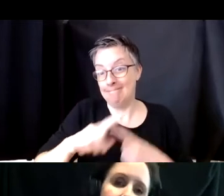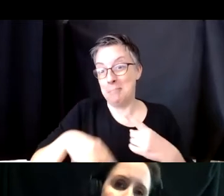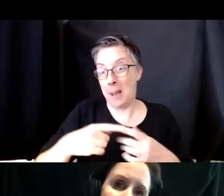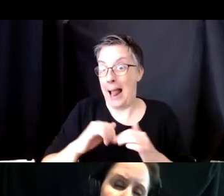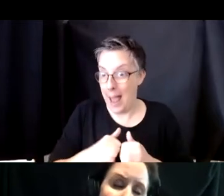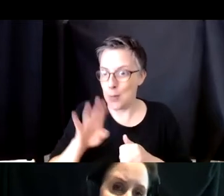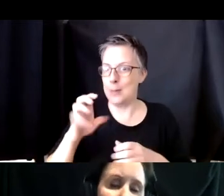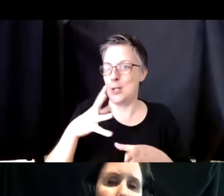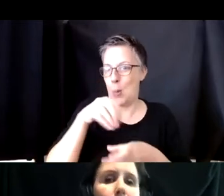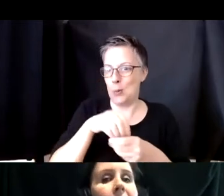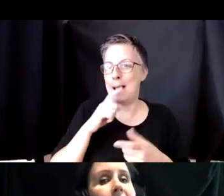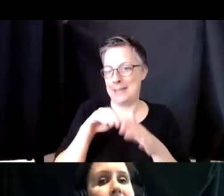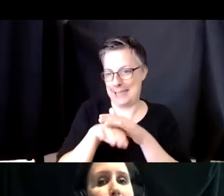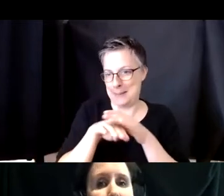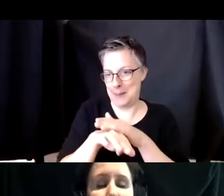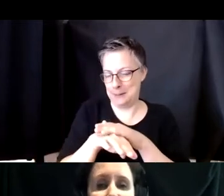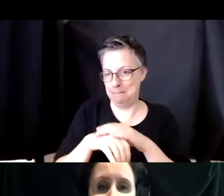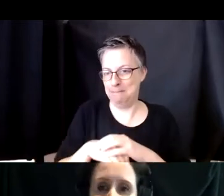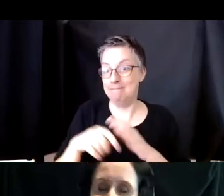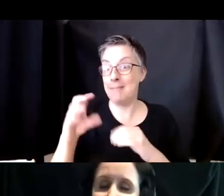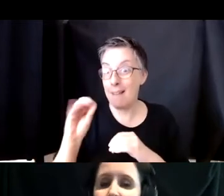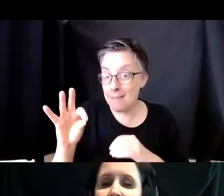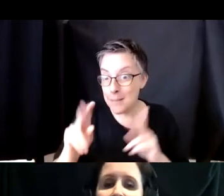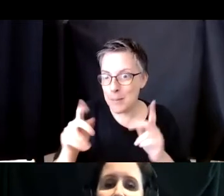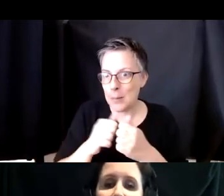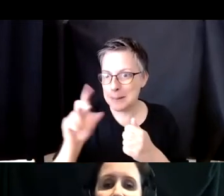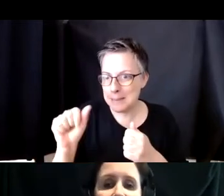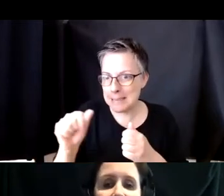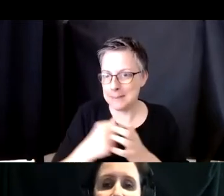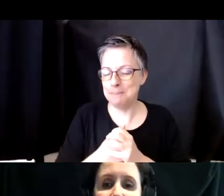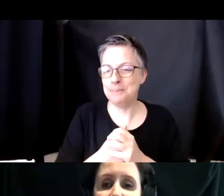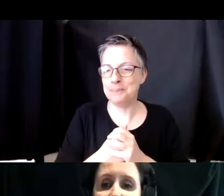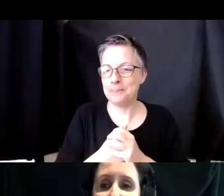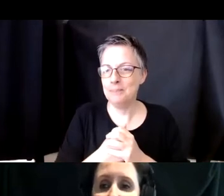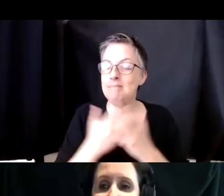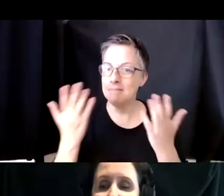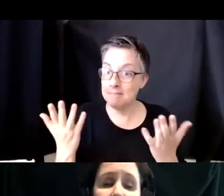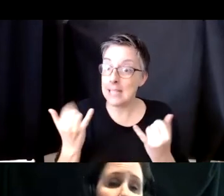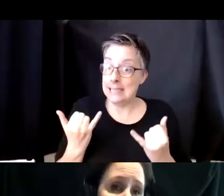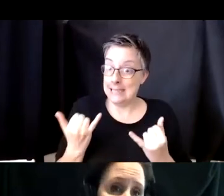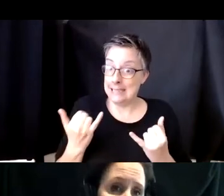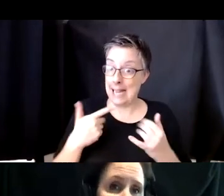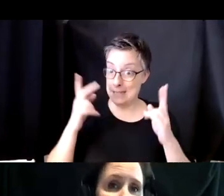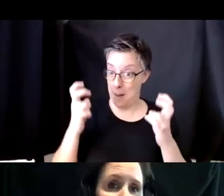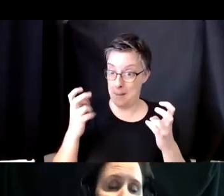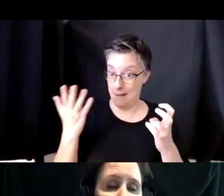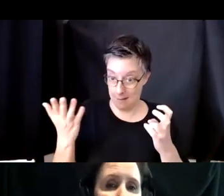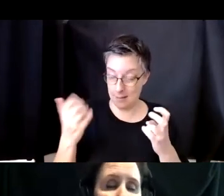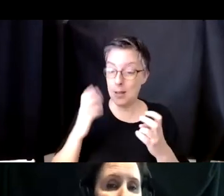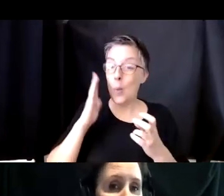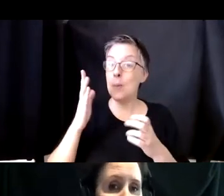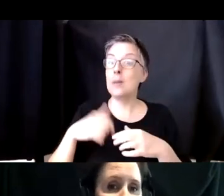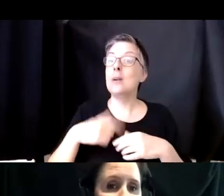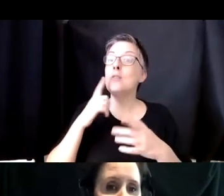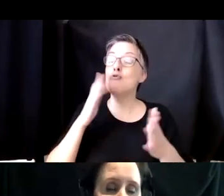and accessible of people with disabilities. And today's topic is going to be